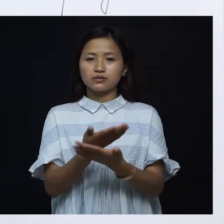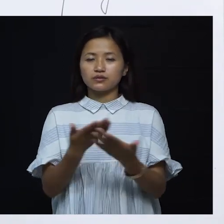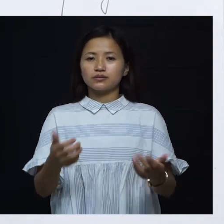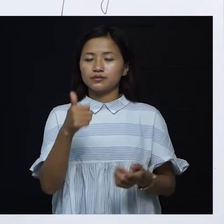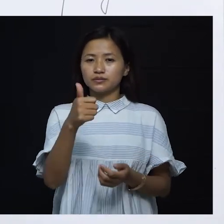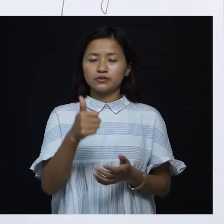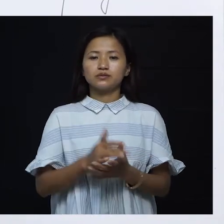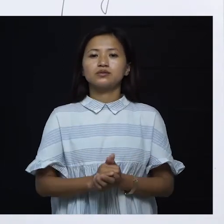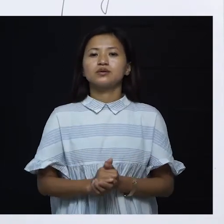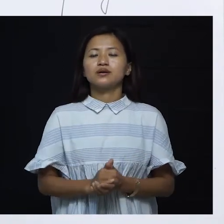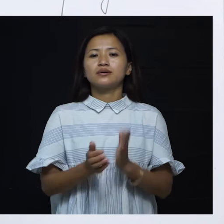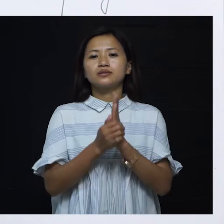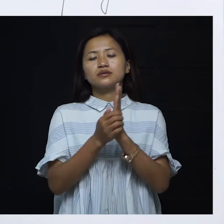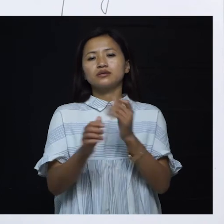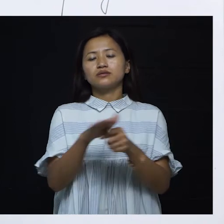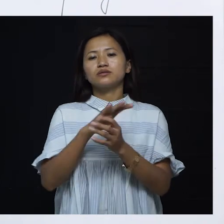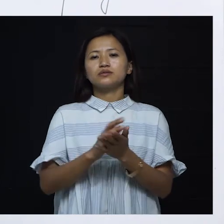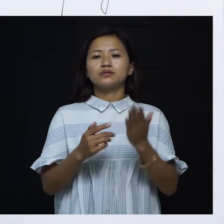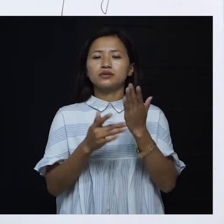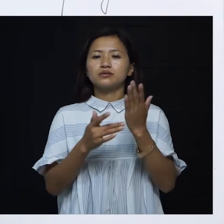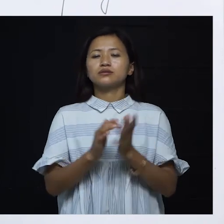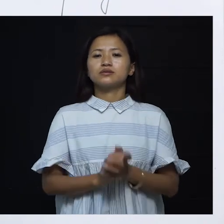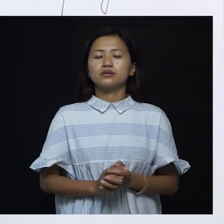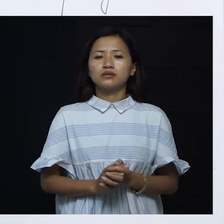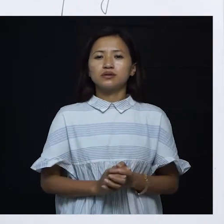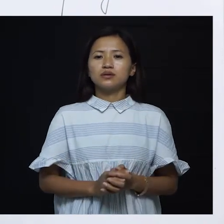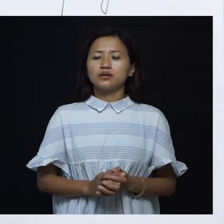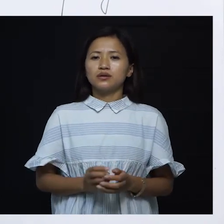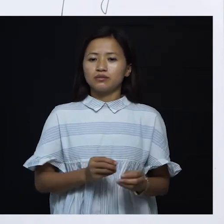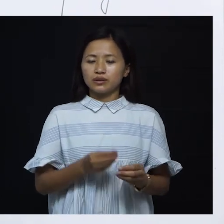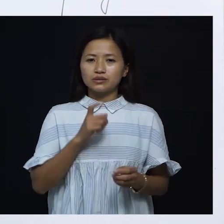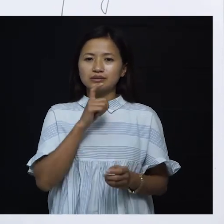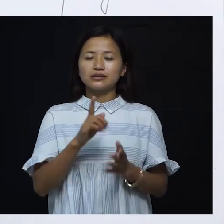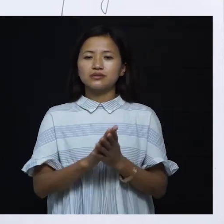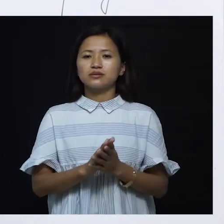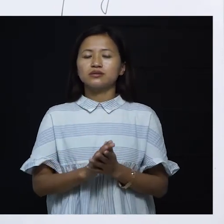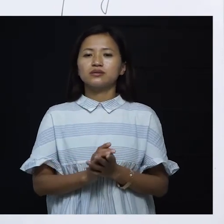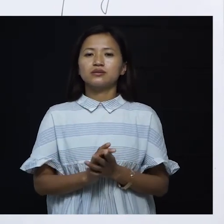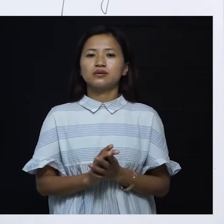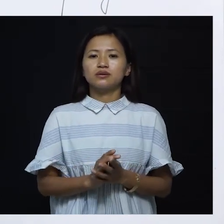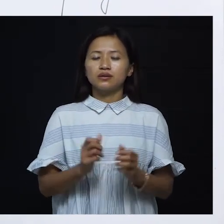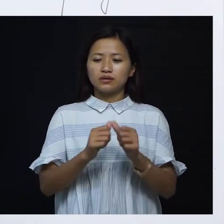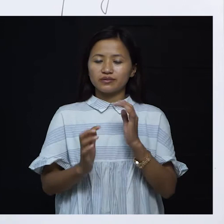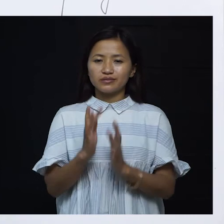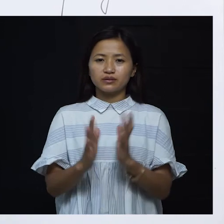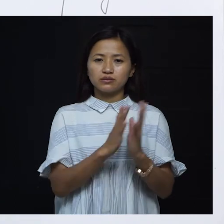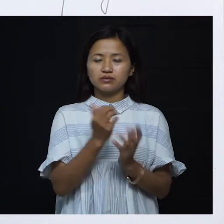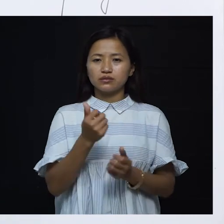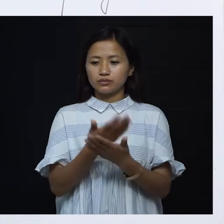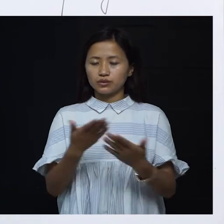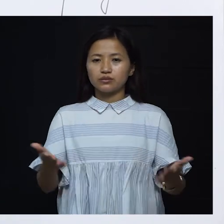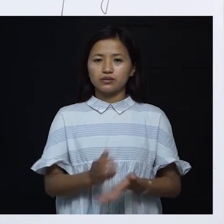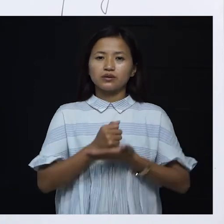good skillful technologies, also by suggesting them good agriculture products, right?